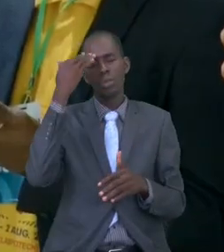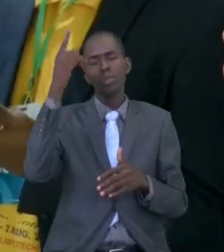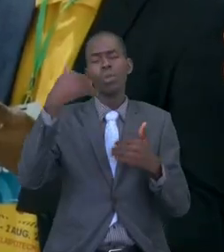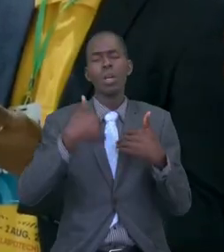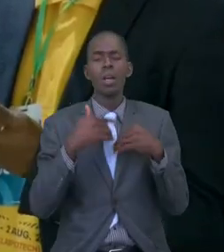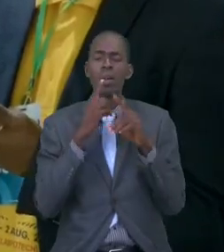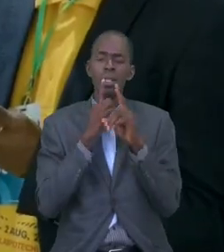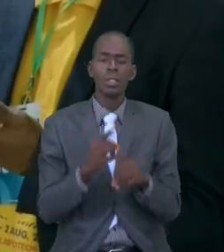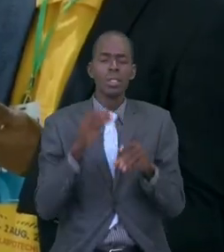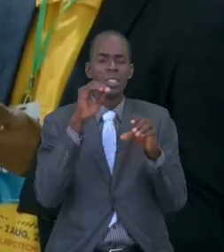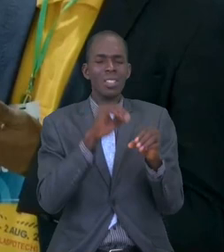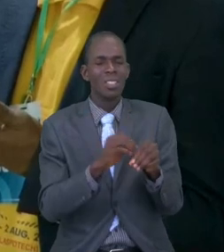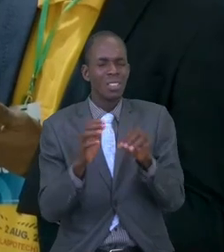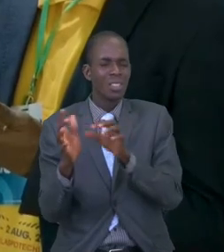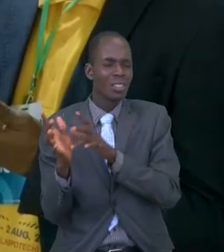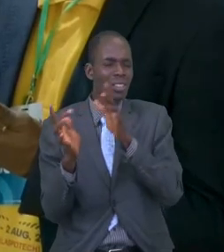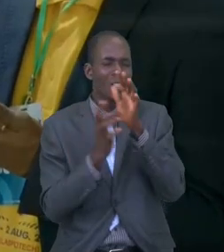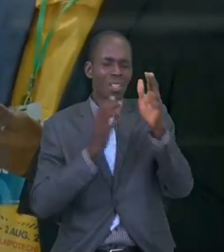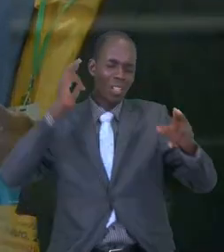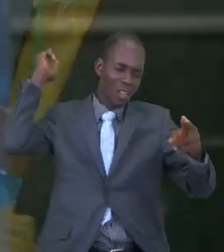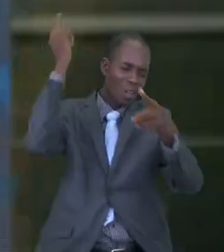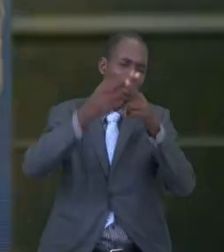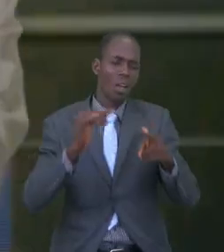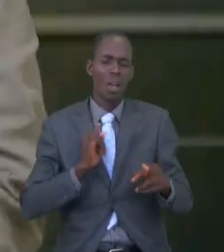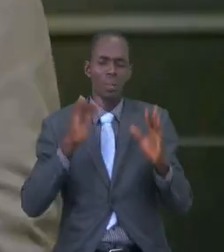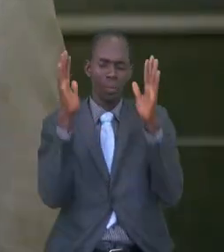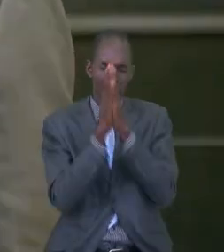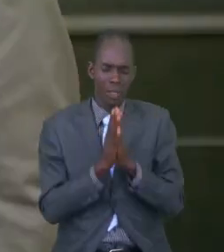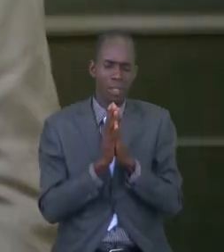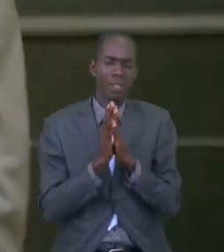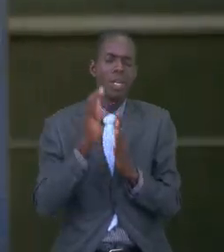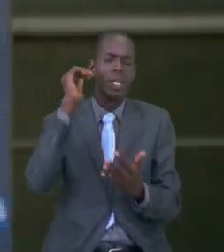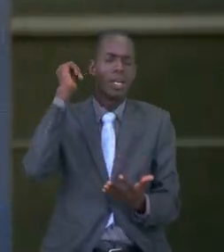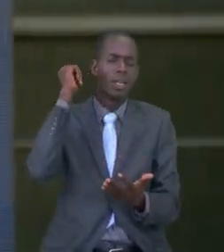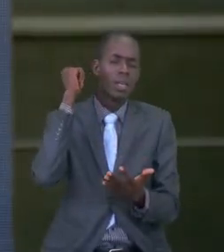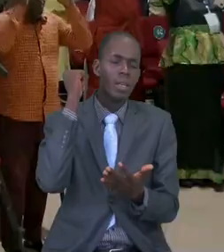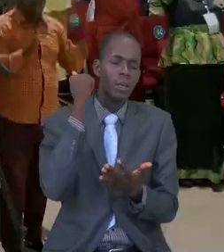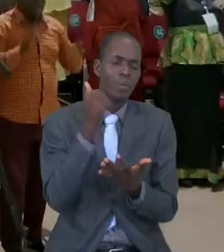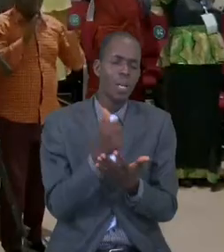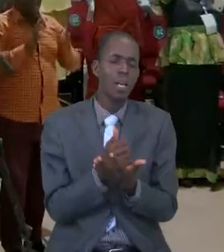In Jesus' name I pray.